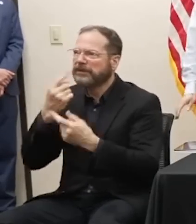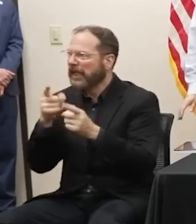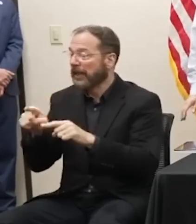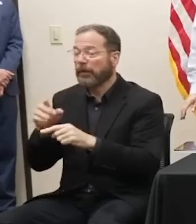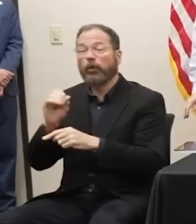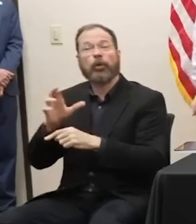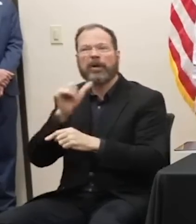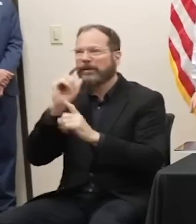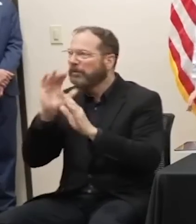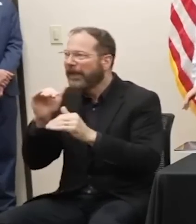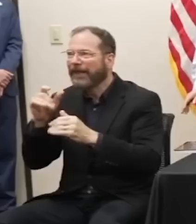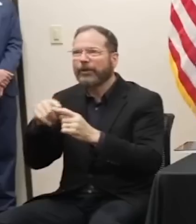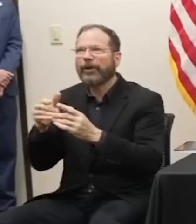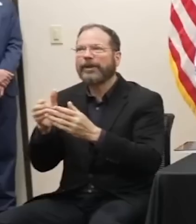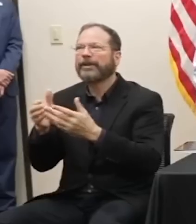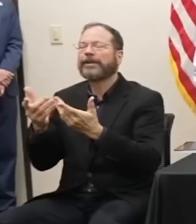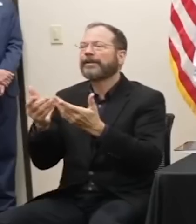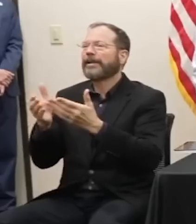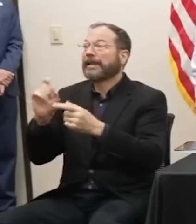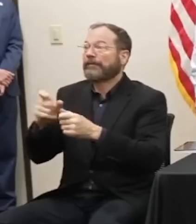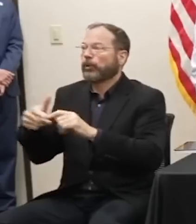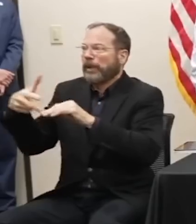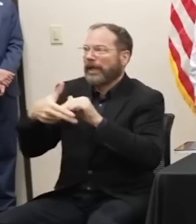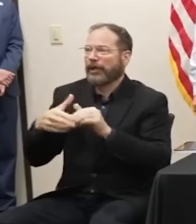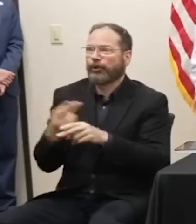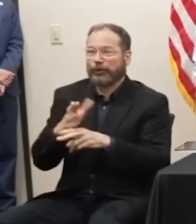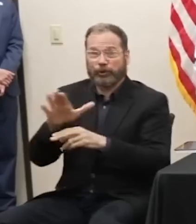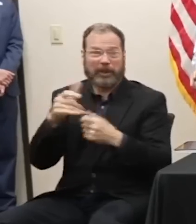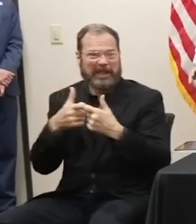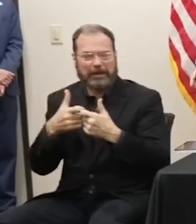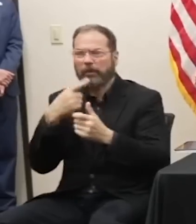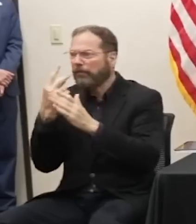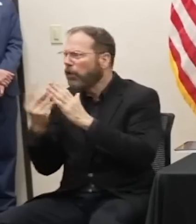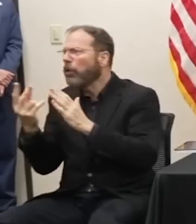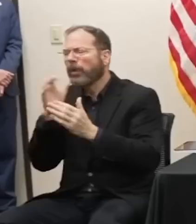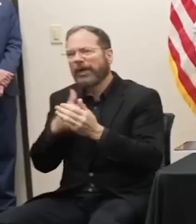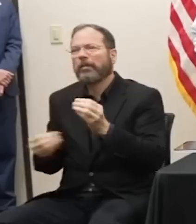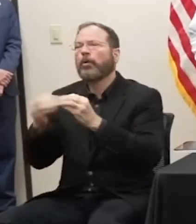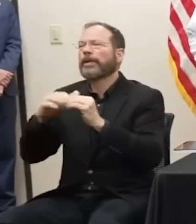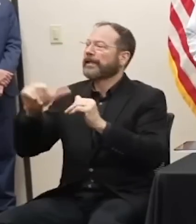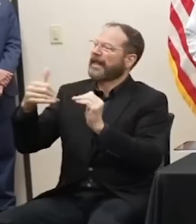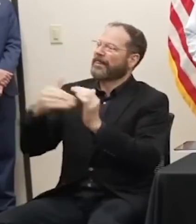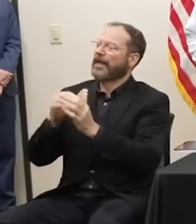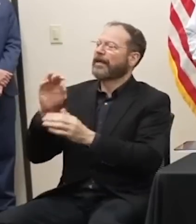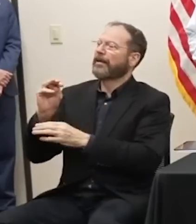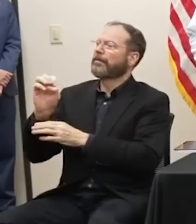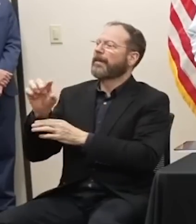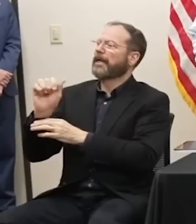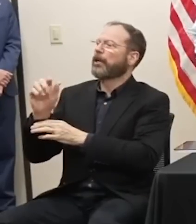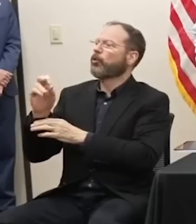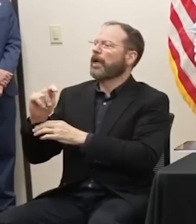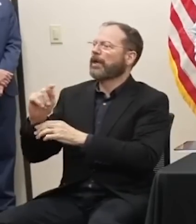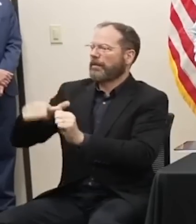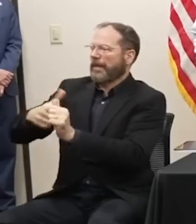we expecting a need to ask for conservation of any Texans. We are forecasting to have more than 10,000 megawatts of generating